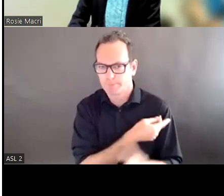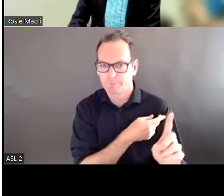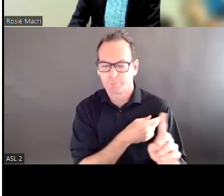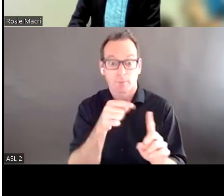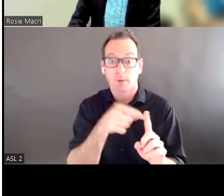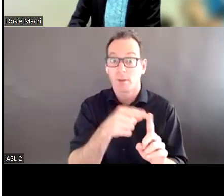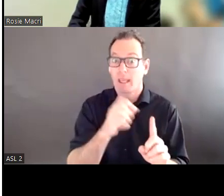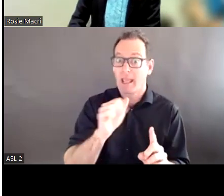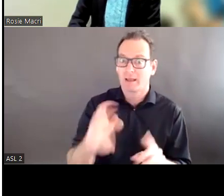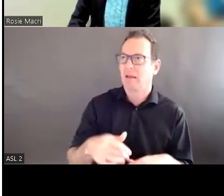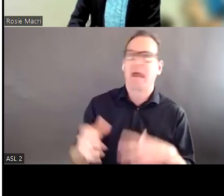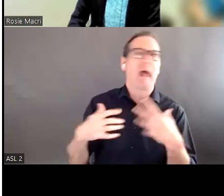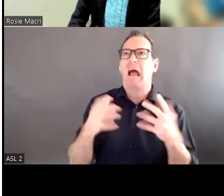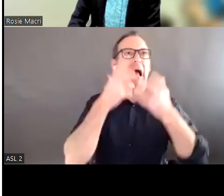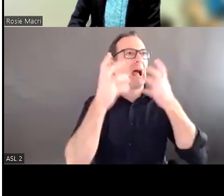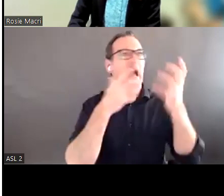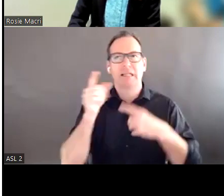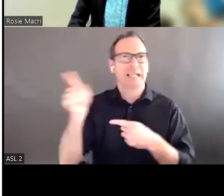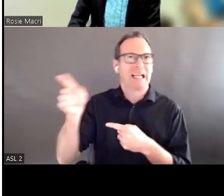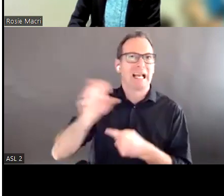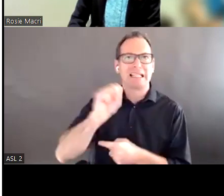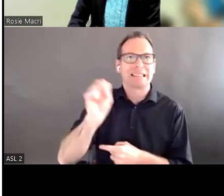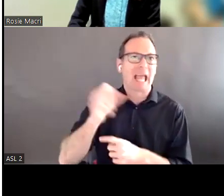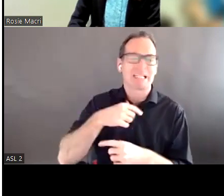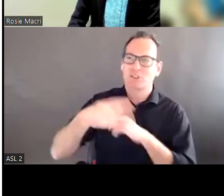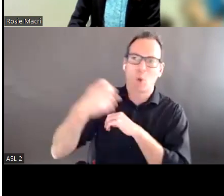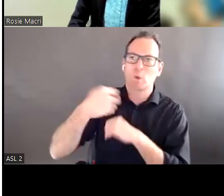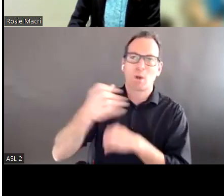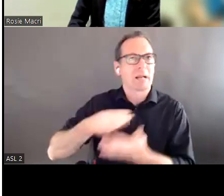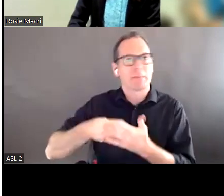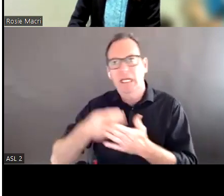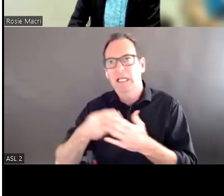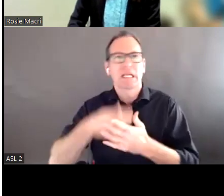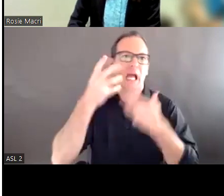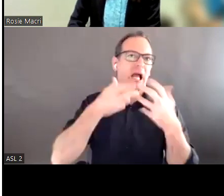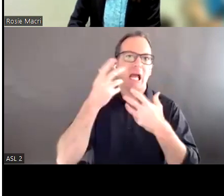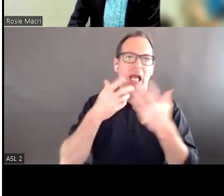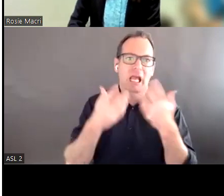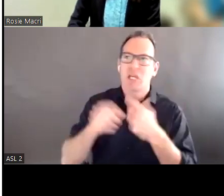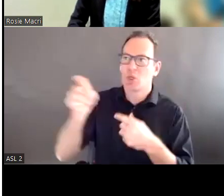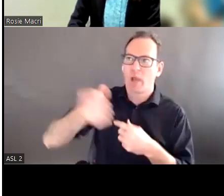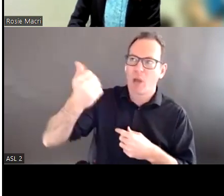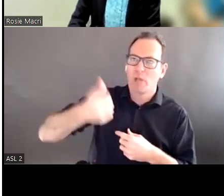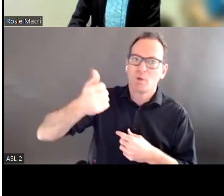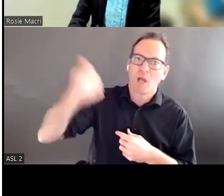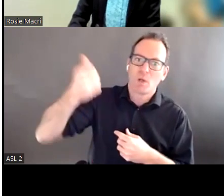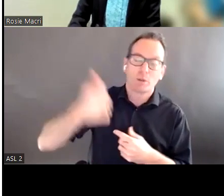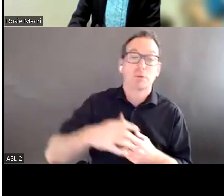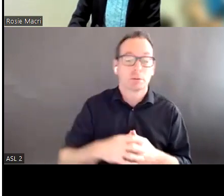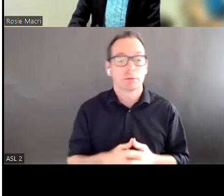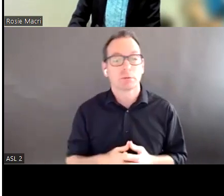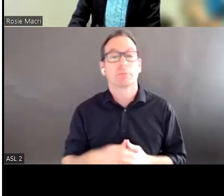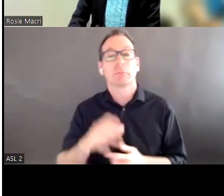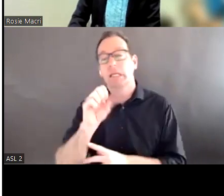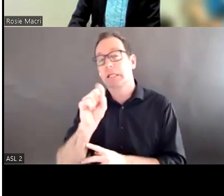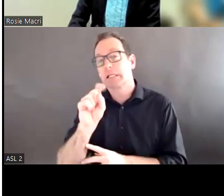stealing everything from her. And she is demanding that Sam be removed from the emergency department. Sam is